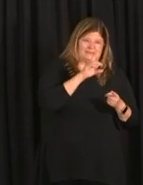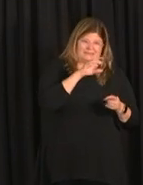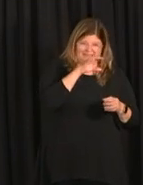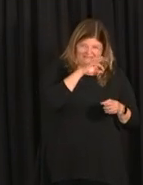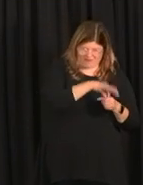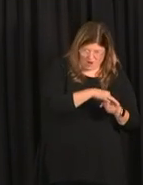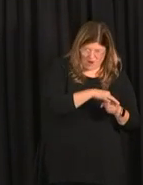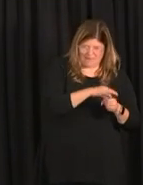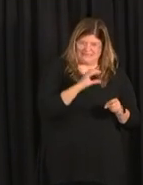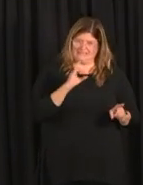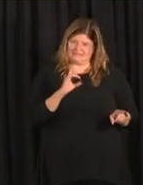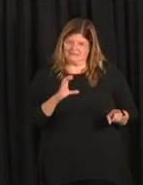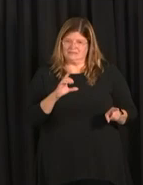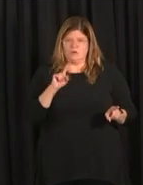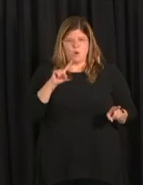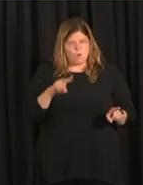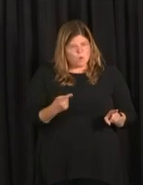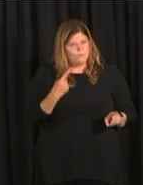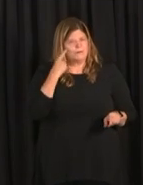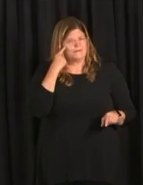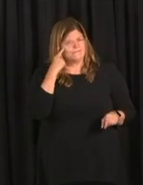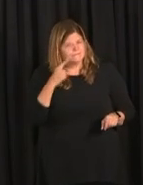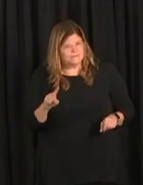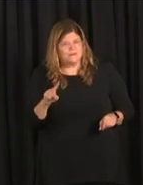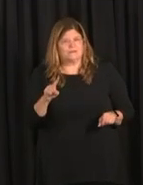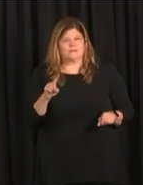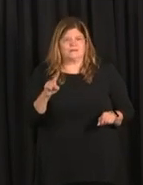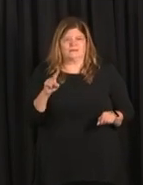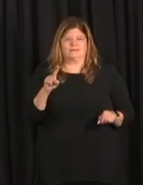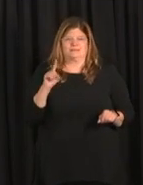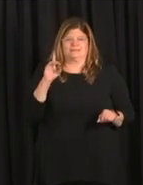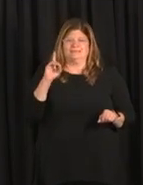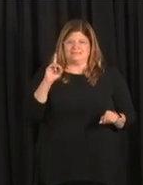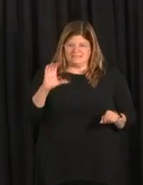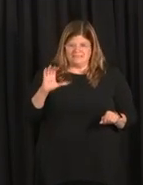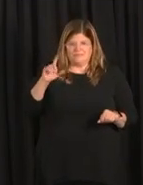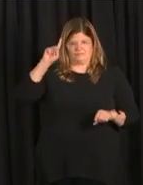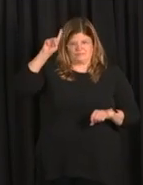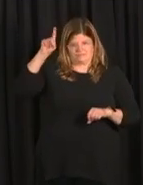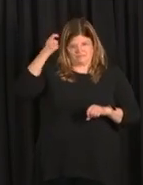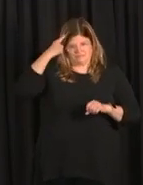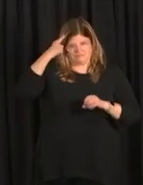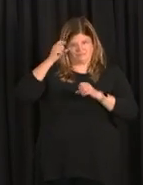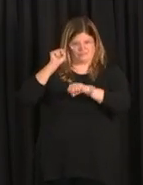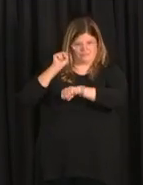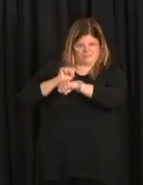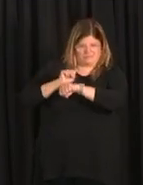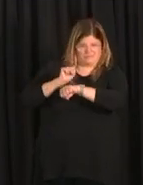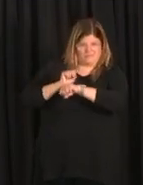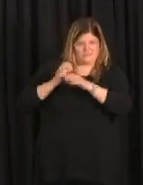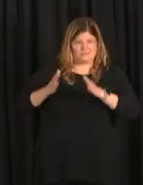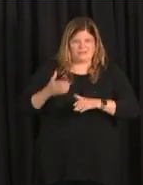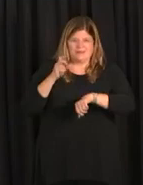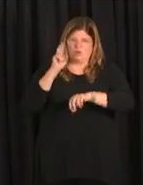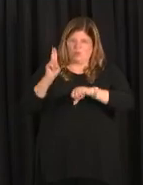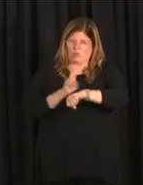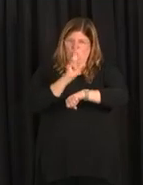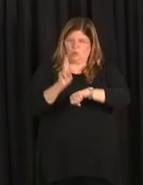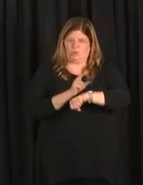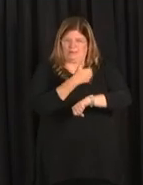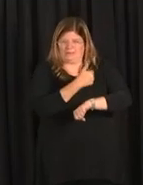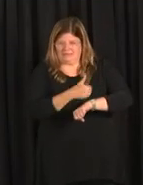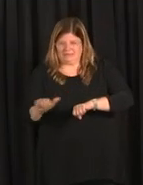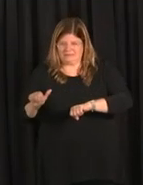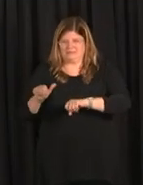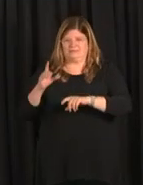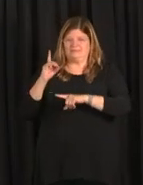to serve as election workers. This emergency legislation allows the board to utilize district government employees